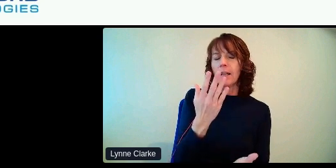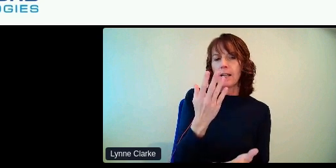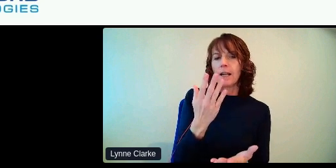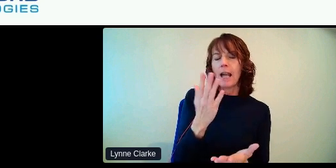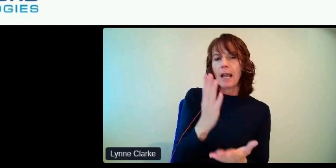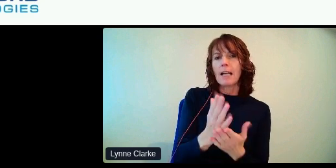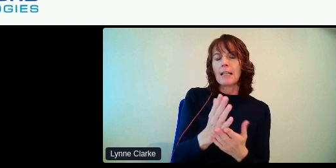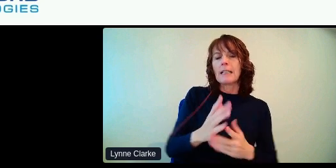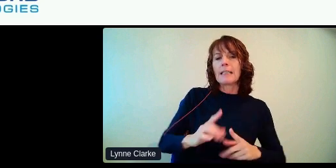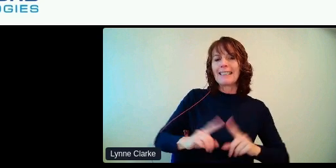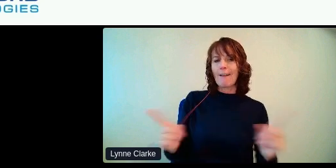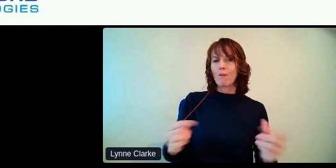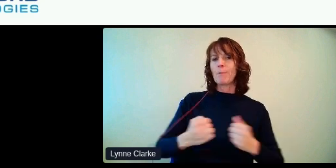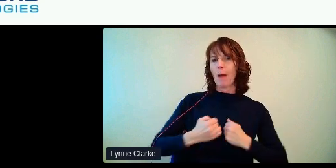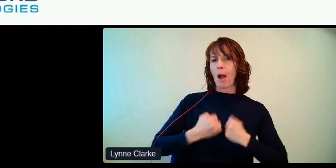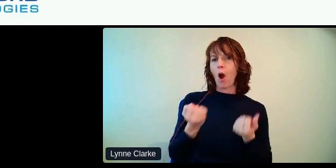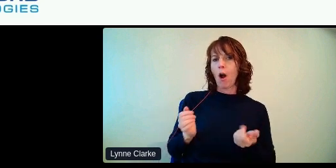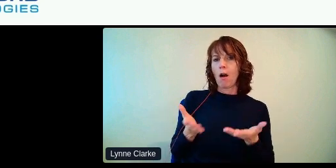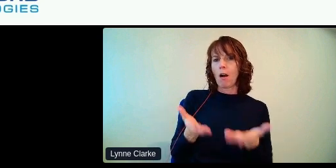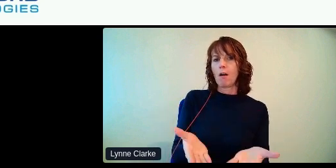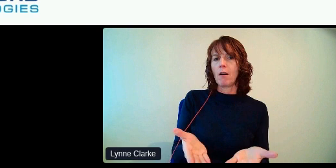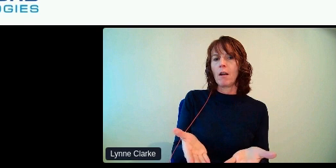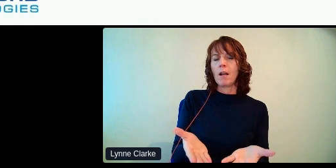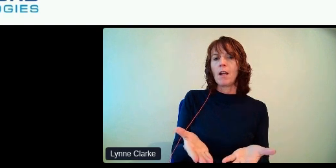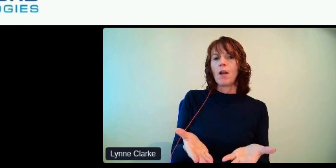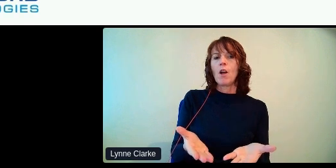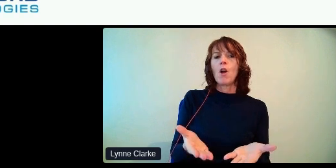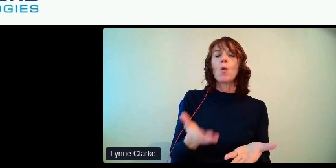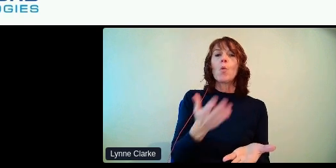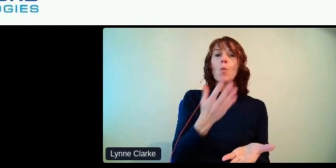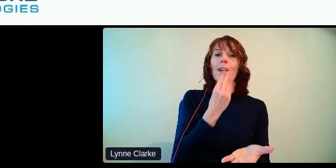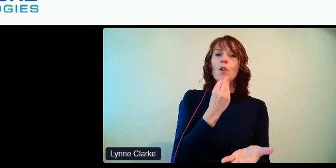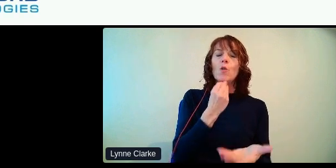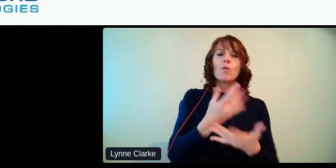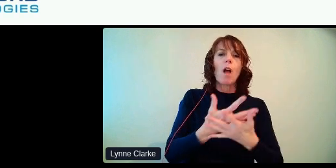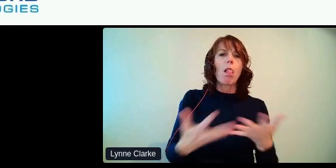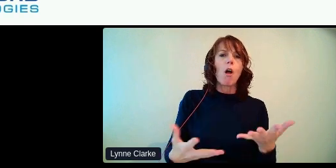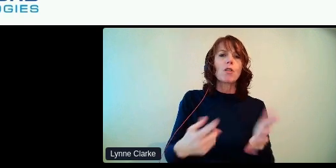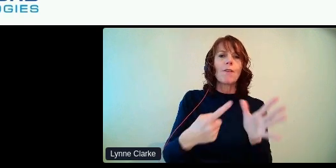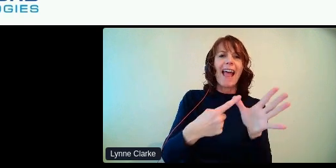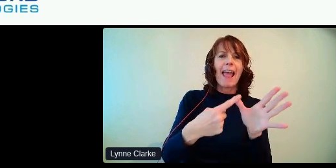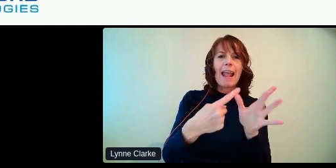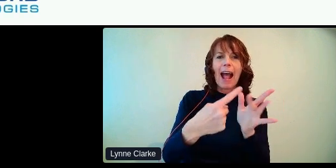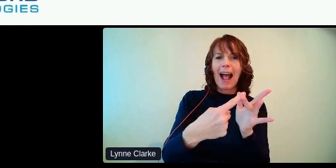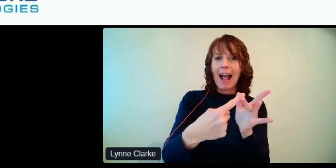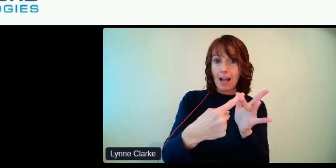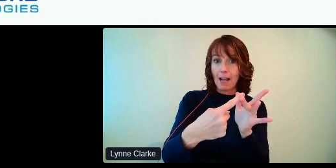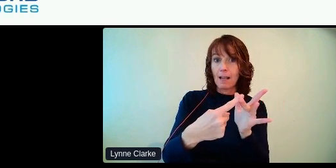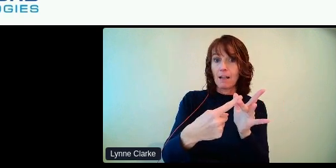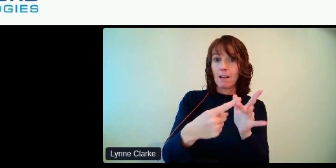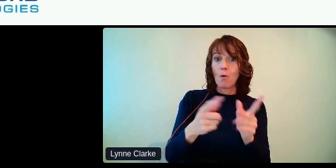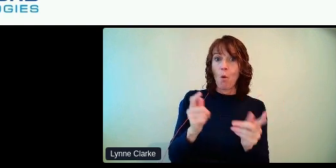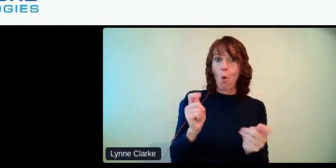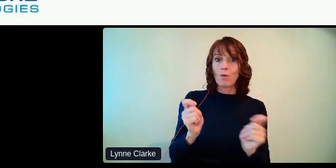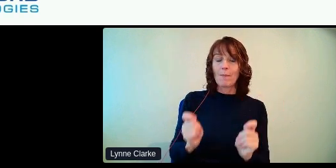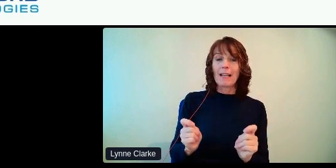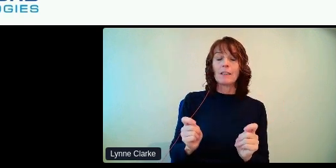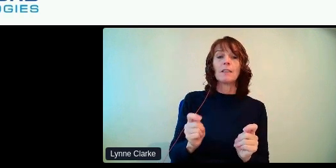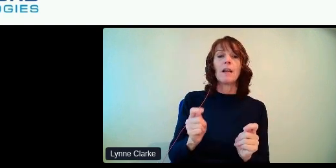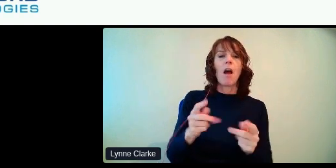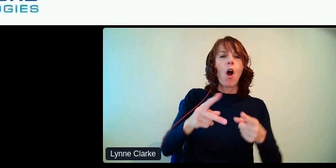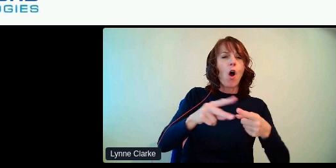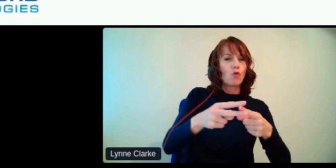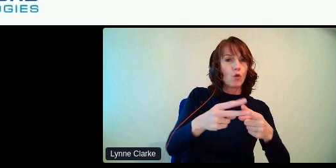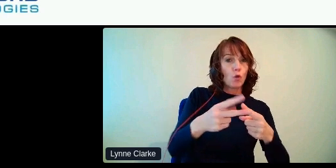distinct about what we do is that we do leverage a lot of AI and automation, and that is within our tools themselves, but